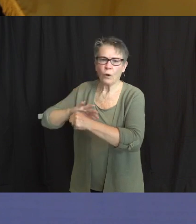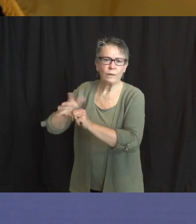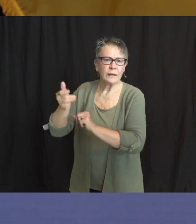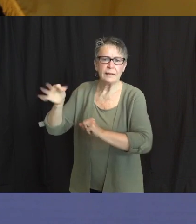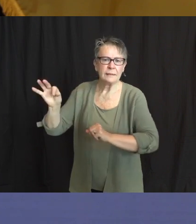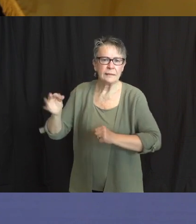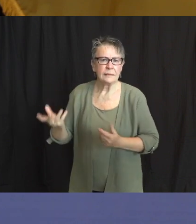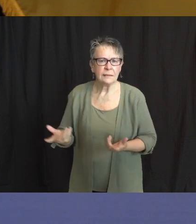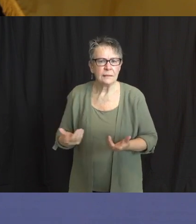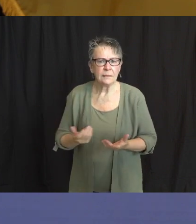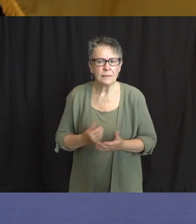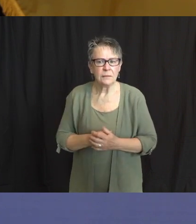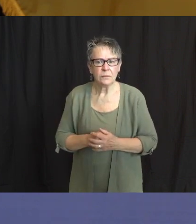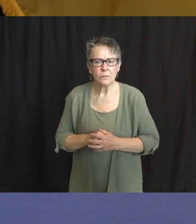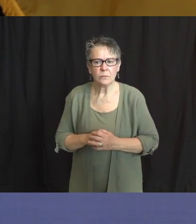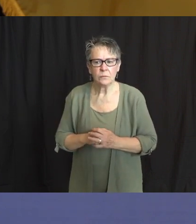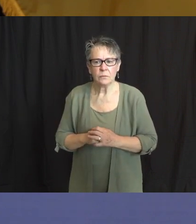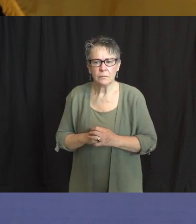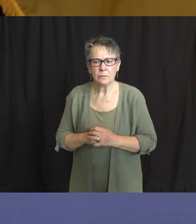on a daily basis.